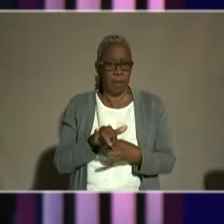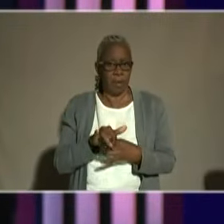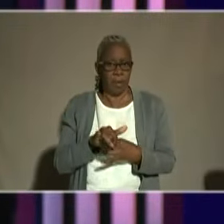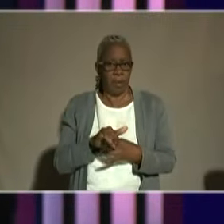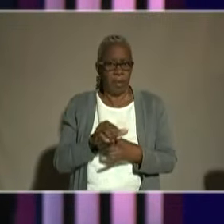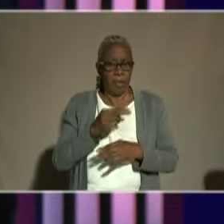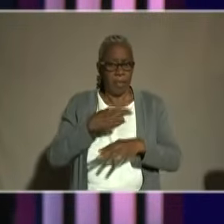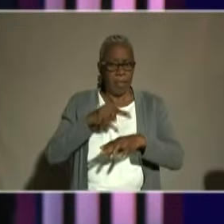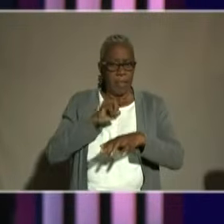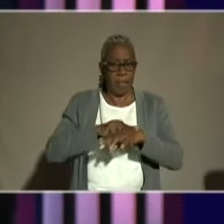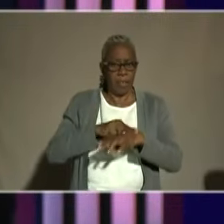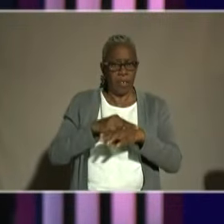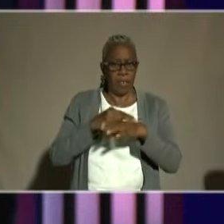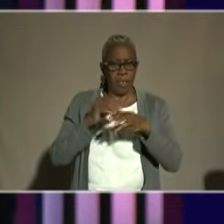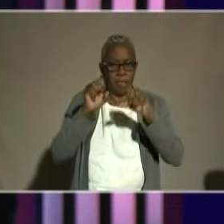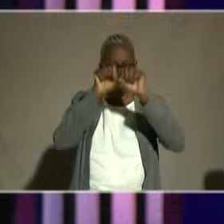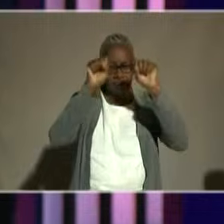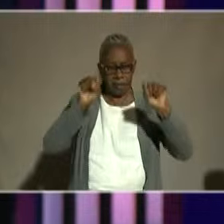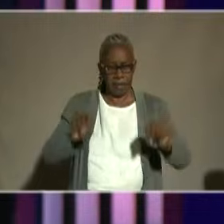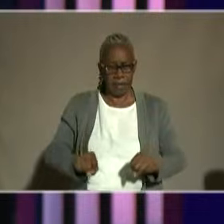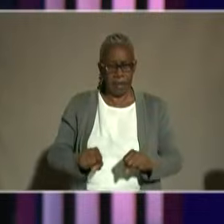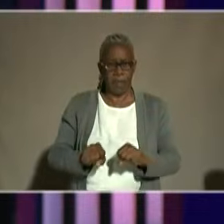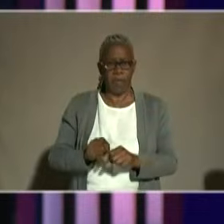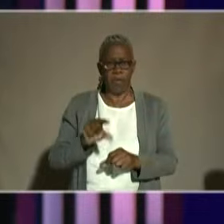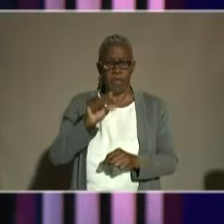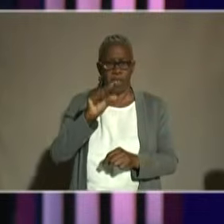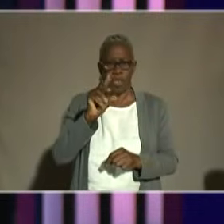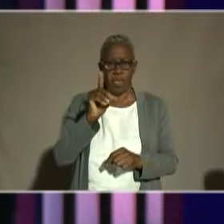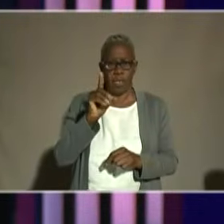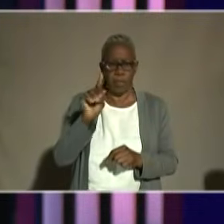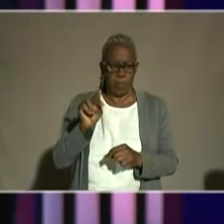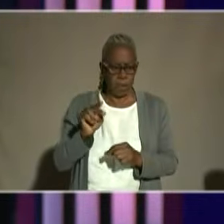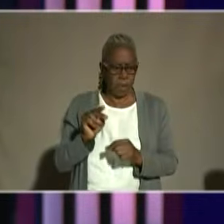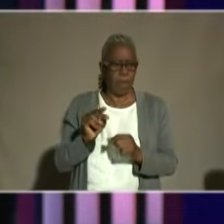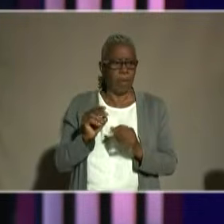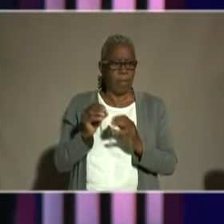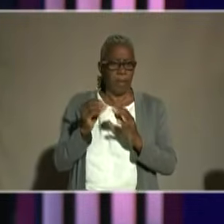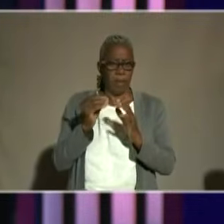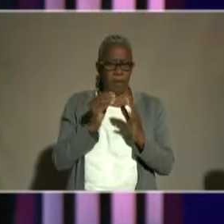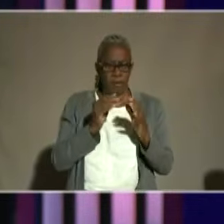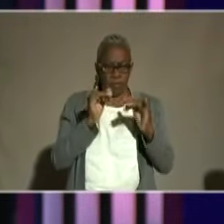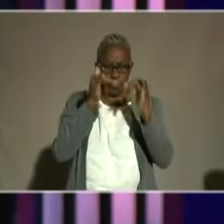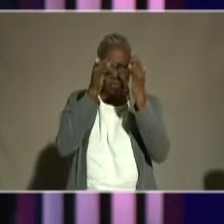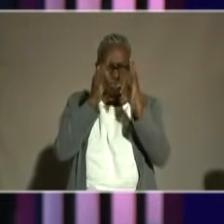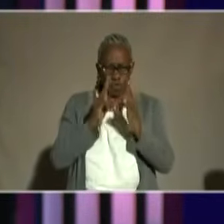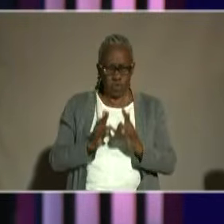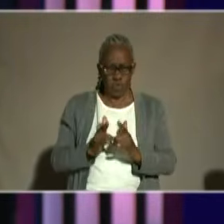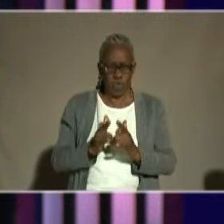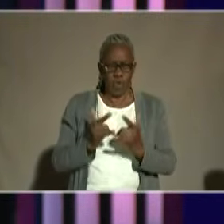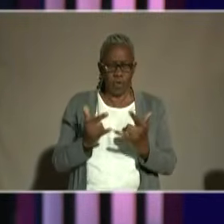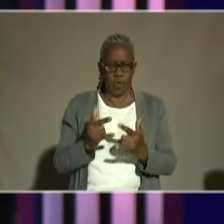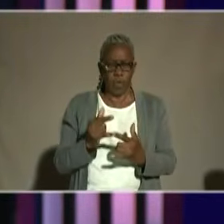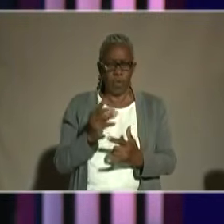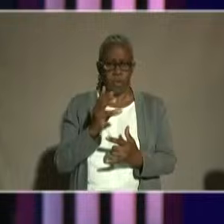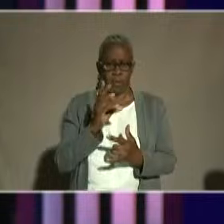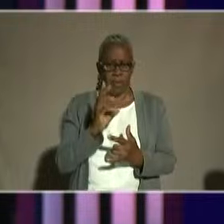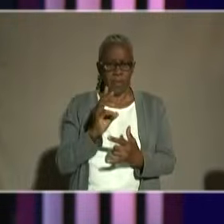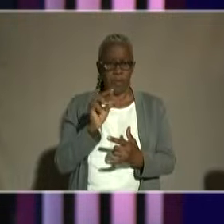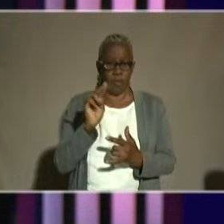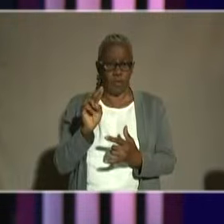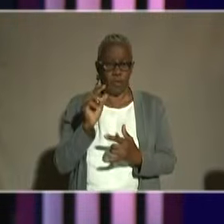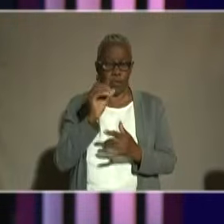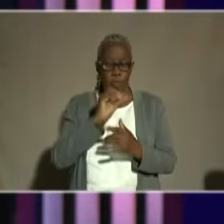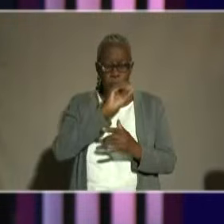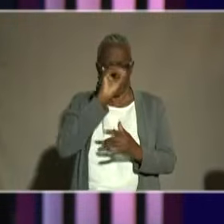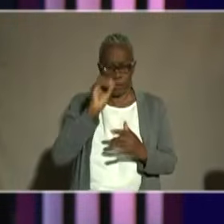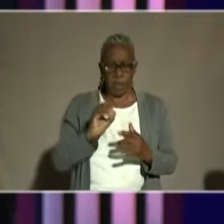National System of Accounts being updated, GDP has been adjusted, and we're now at 62% of GDP. That's what the debt is at the end of